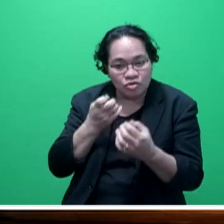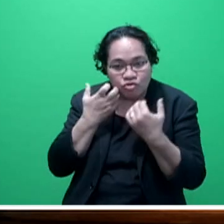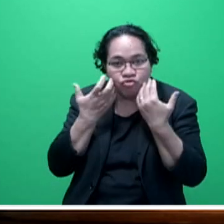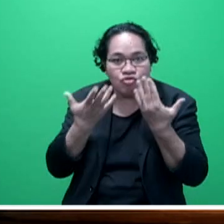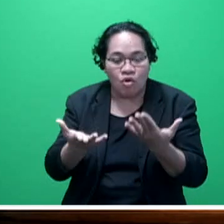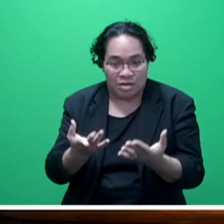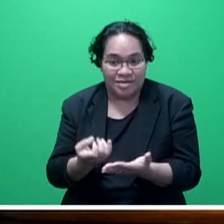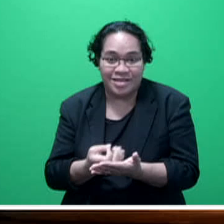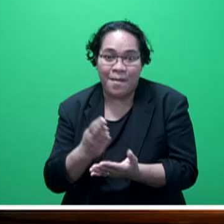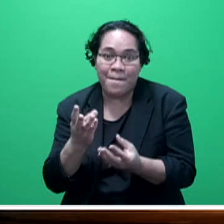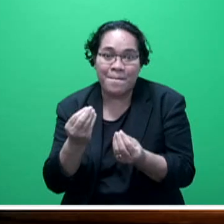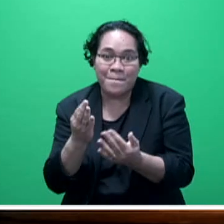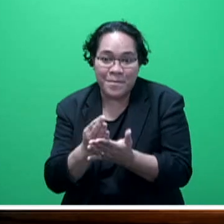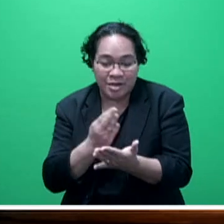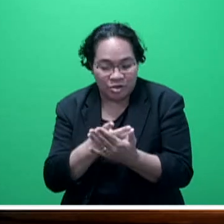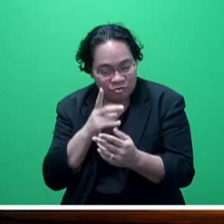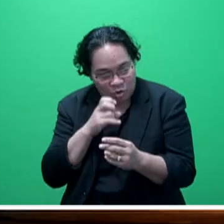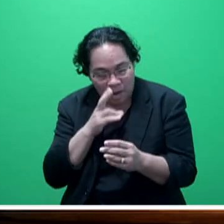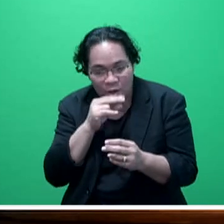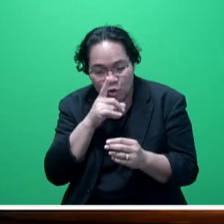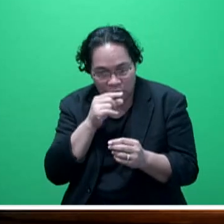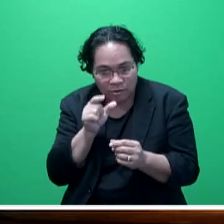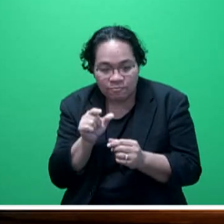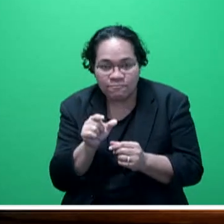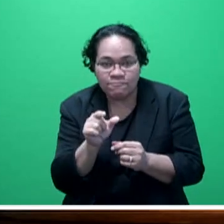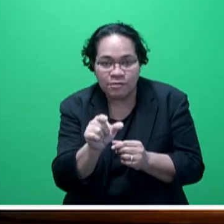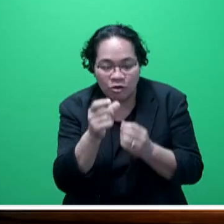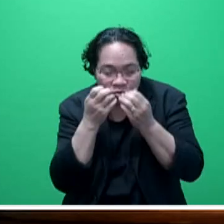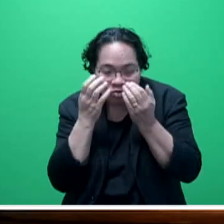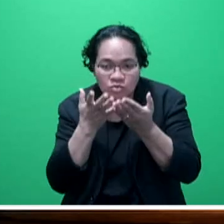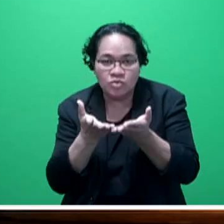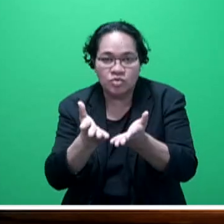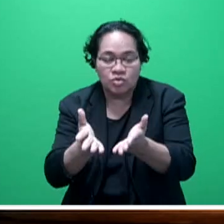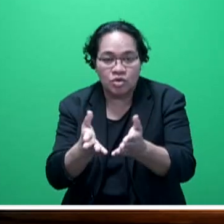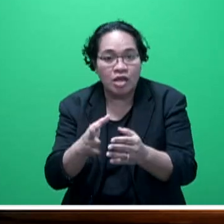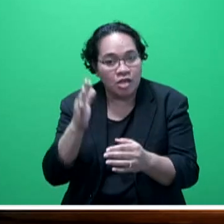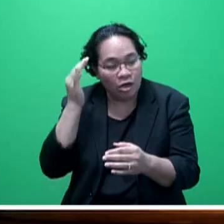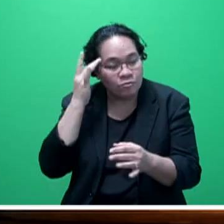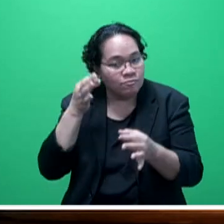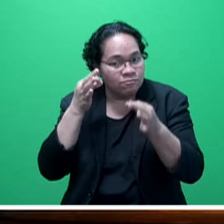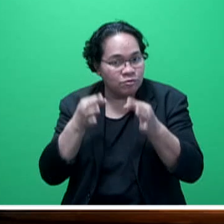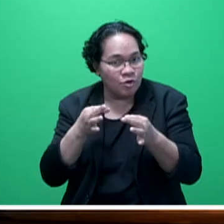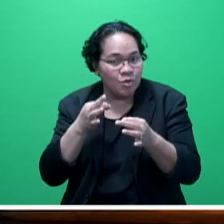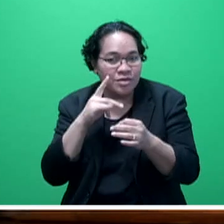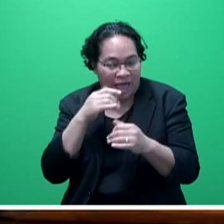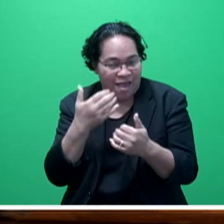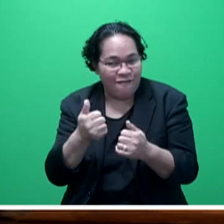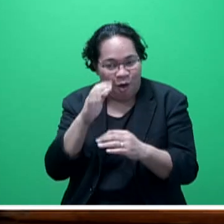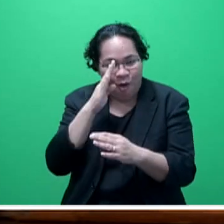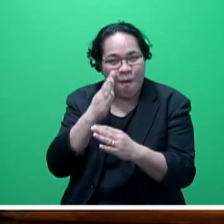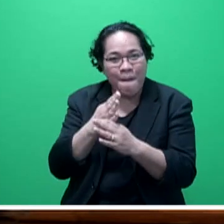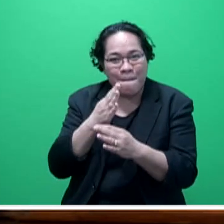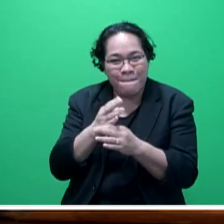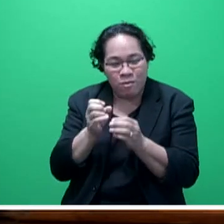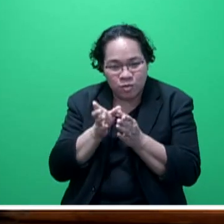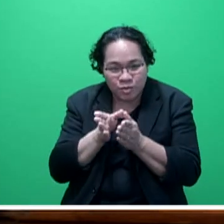provide steadfast direction and sound leadership, guided by a beacon of hope. Mr.